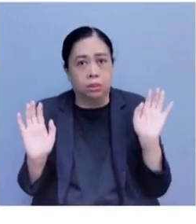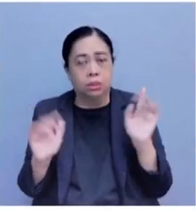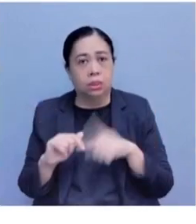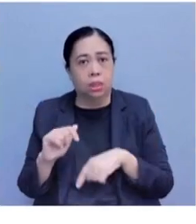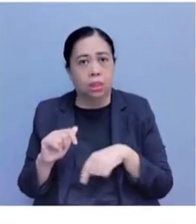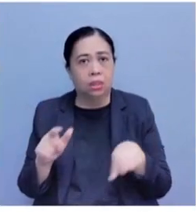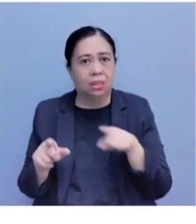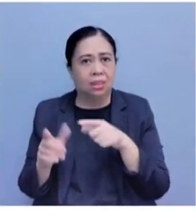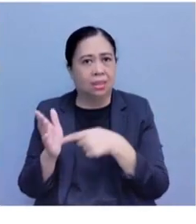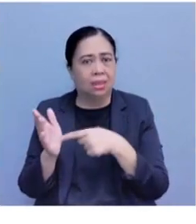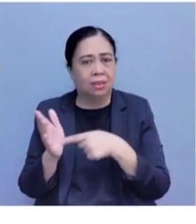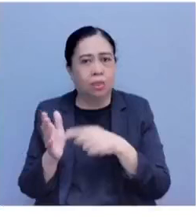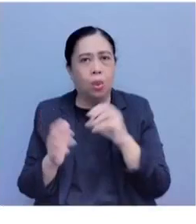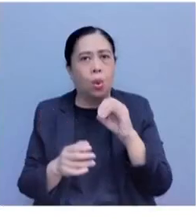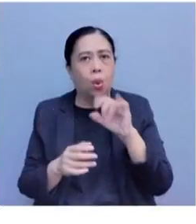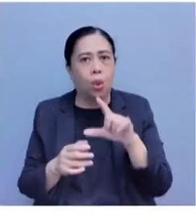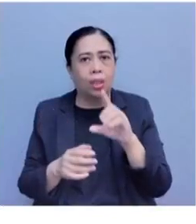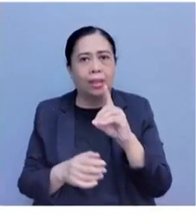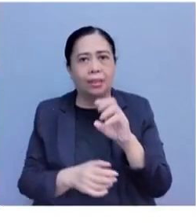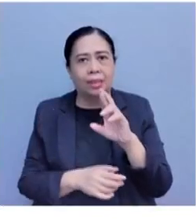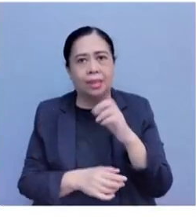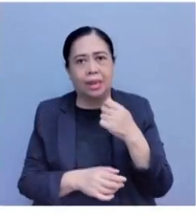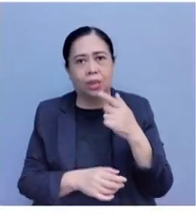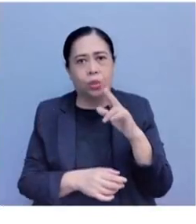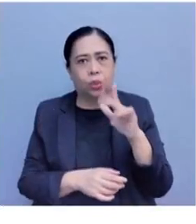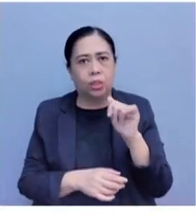oil deregulation law. Not unless we